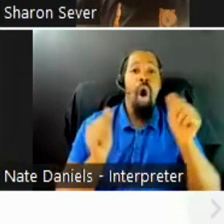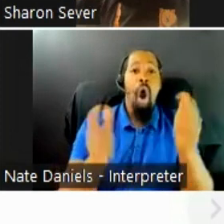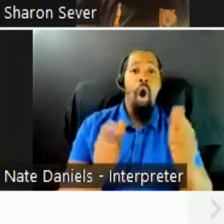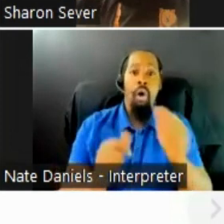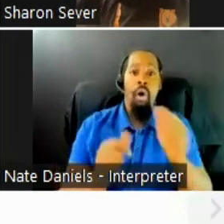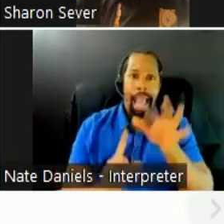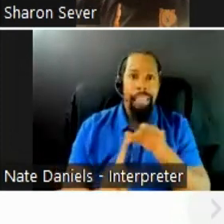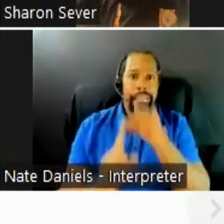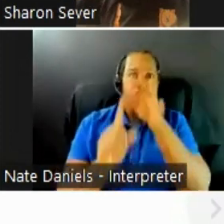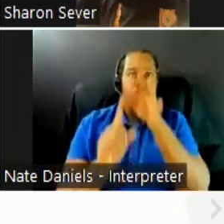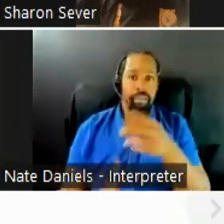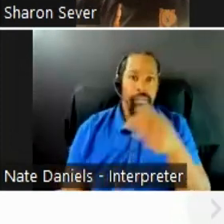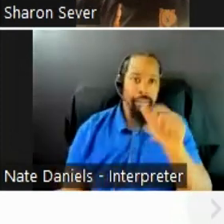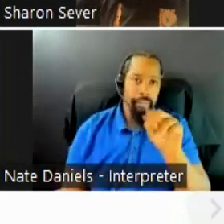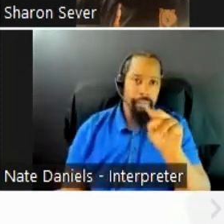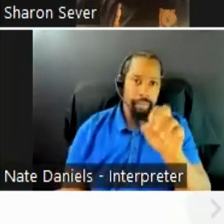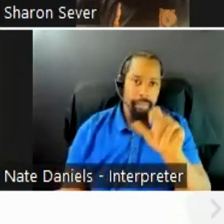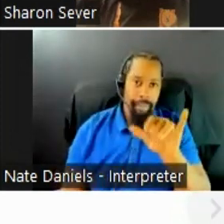to be, Sharon?